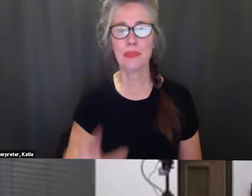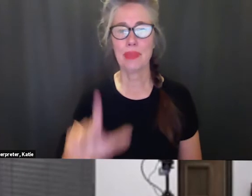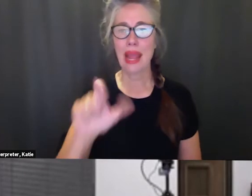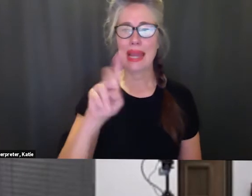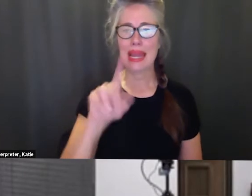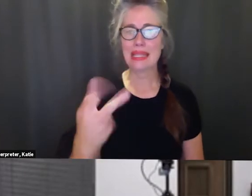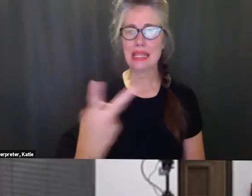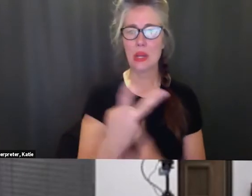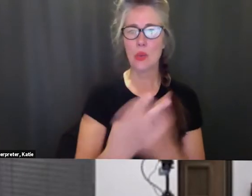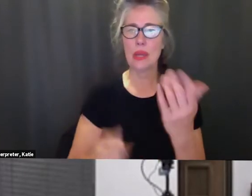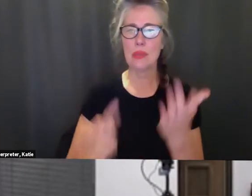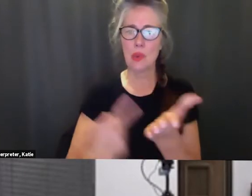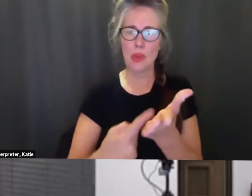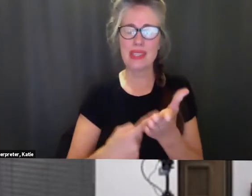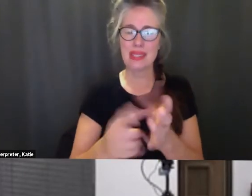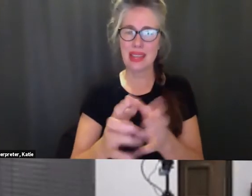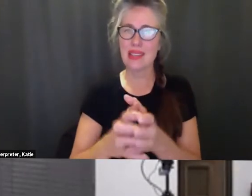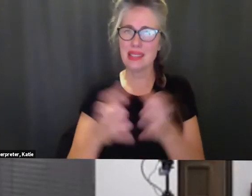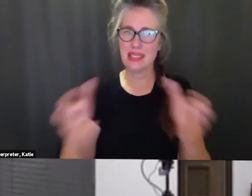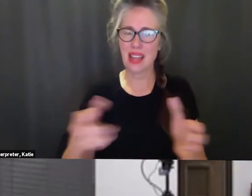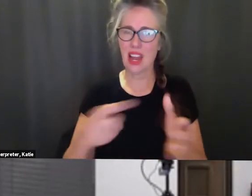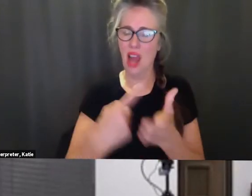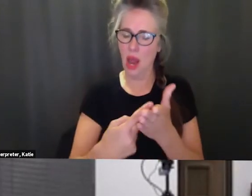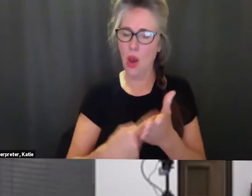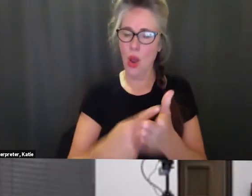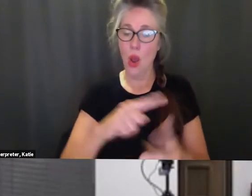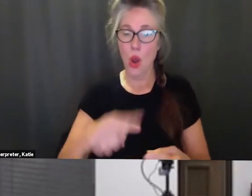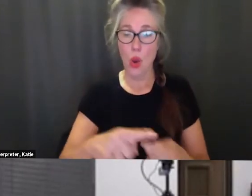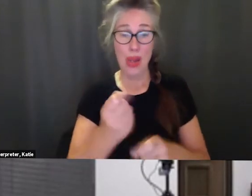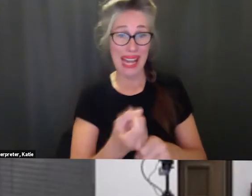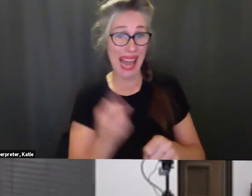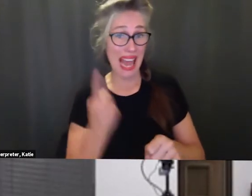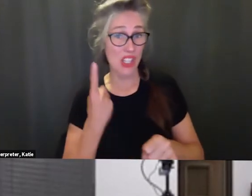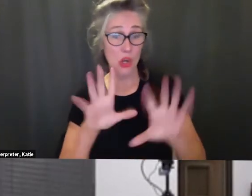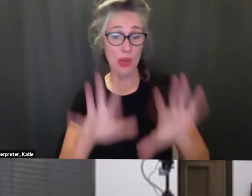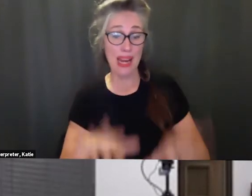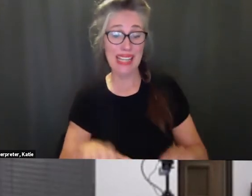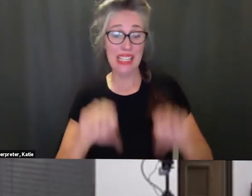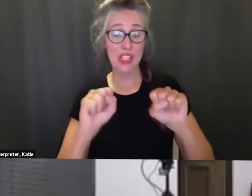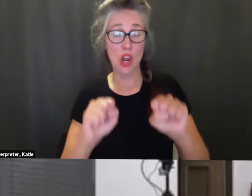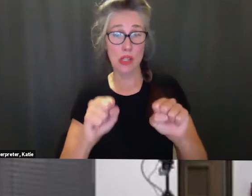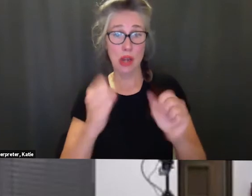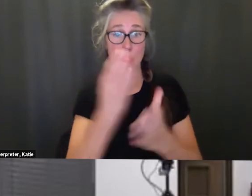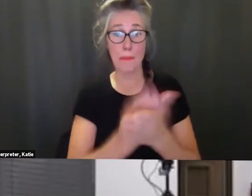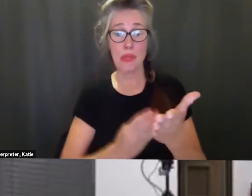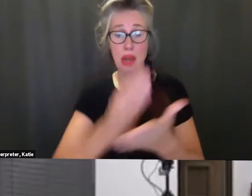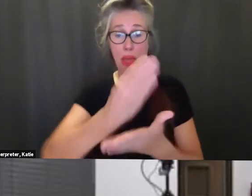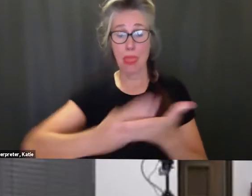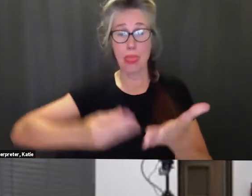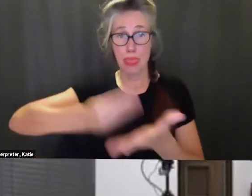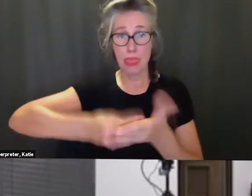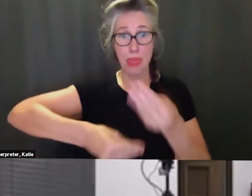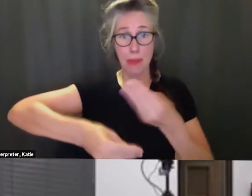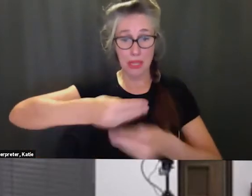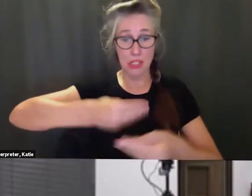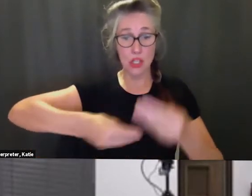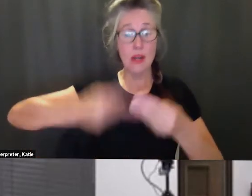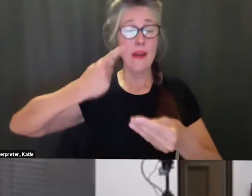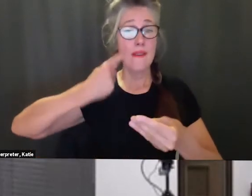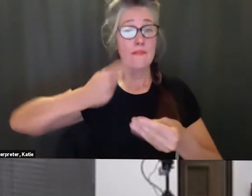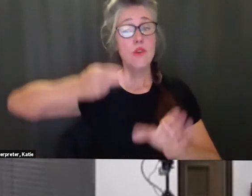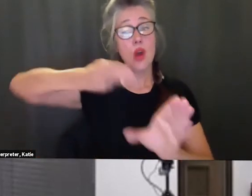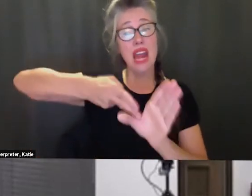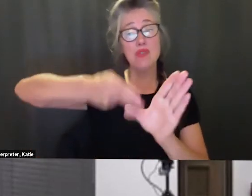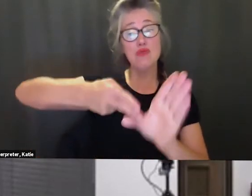this, because last year when I did the adopted budget for the enrollment projections